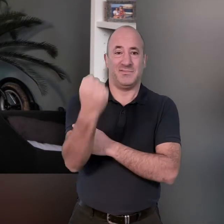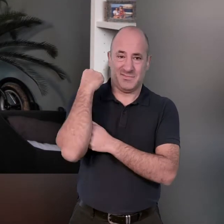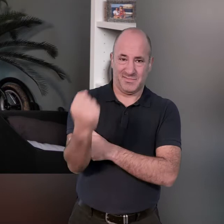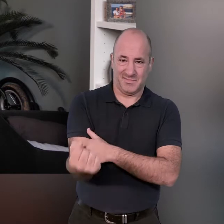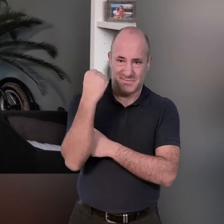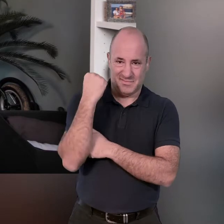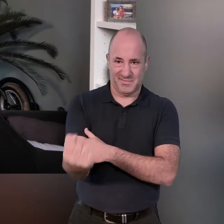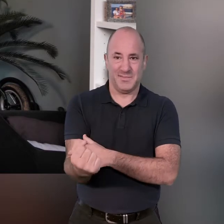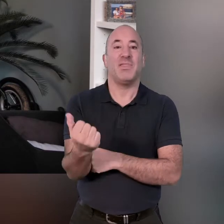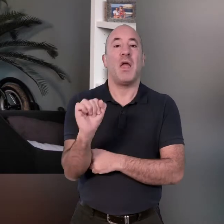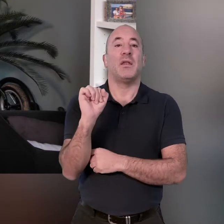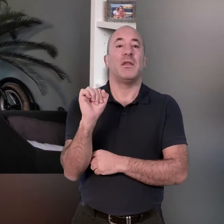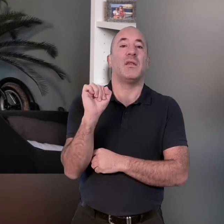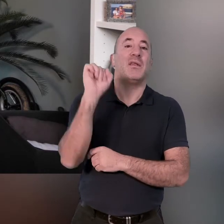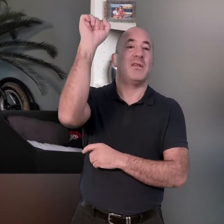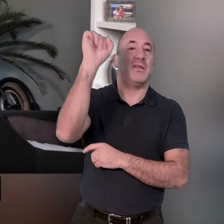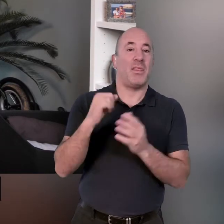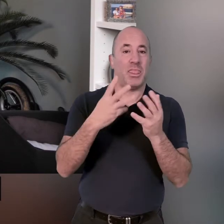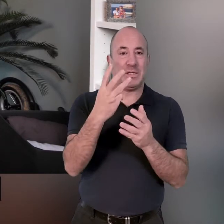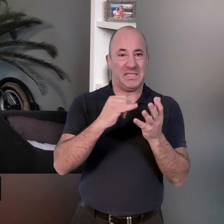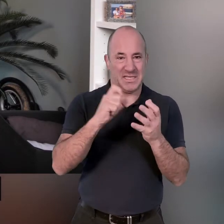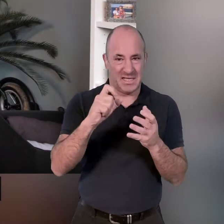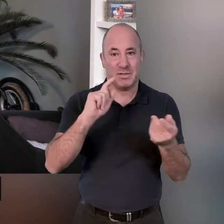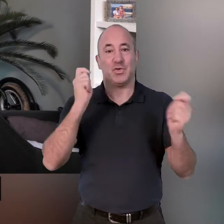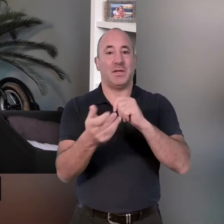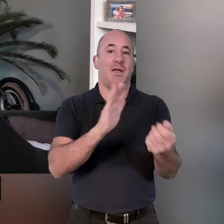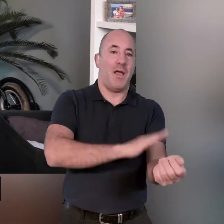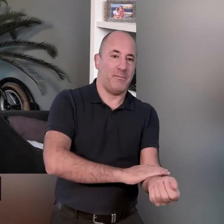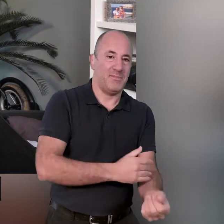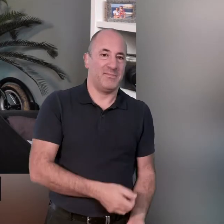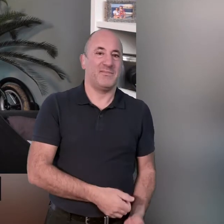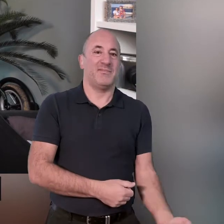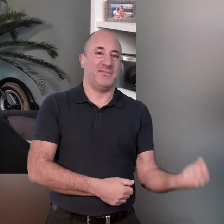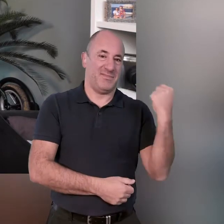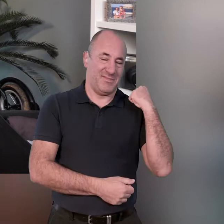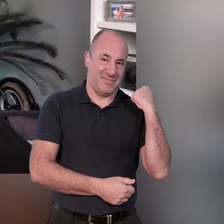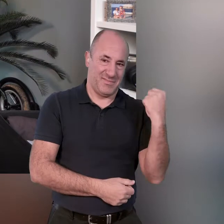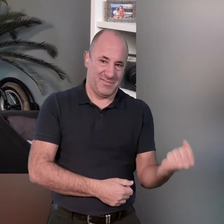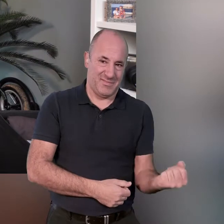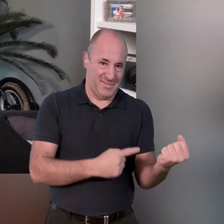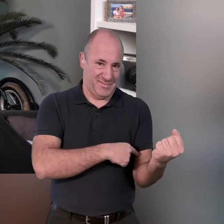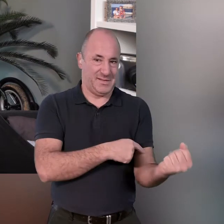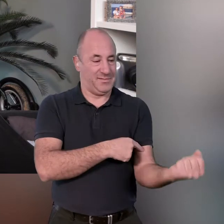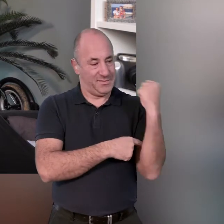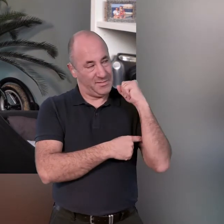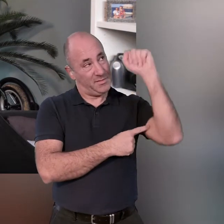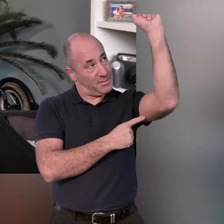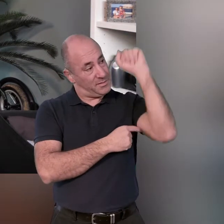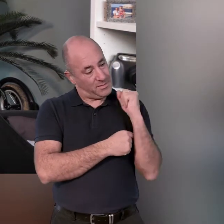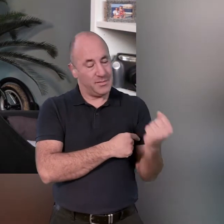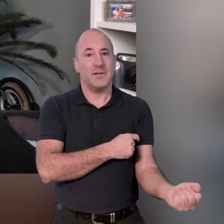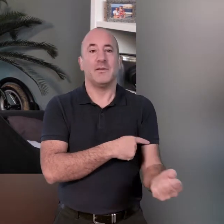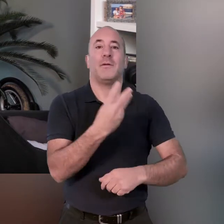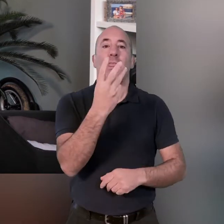to overhead press for 30 seconds, and then we're going to be changing arms, going on to the other side for the final 30 seconds, so bicep